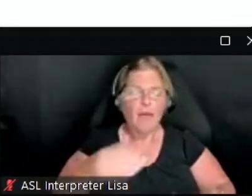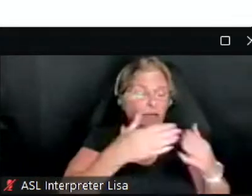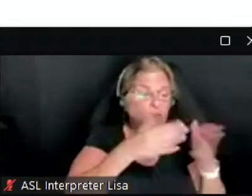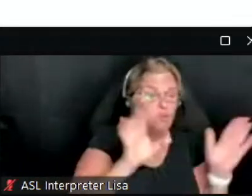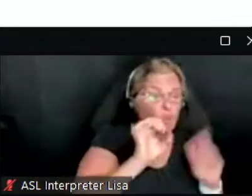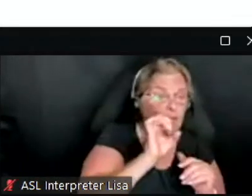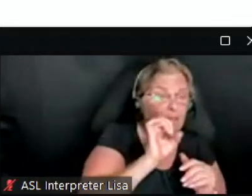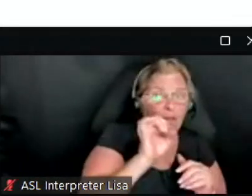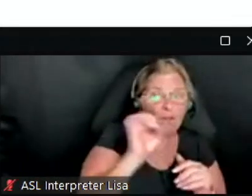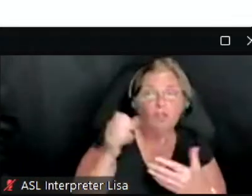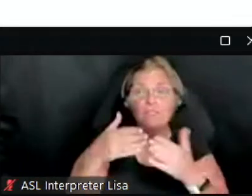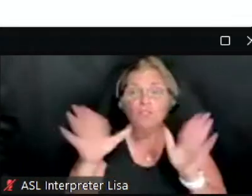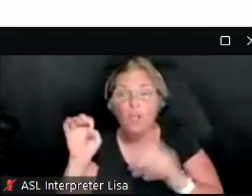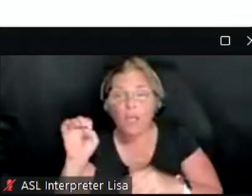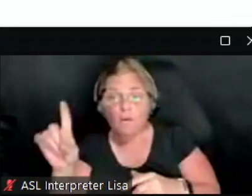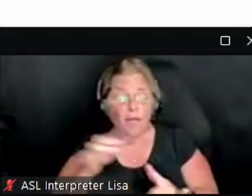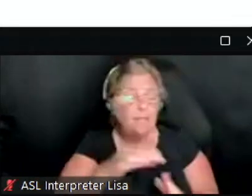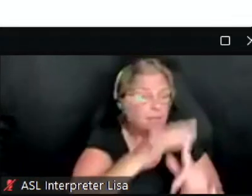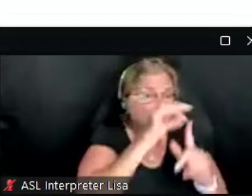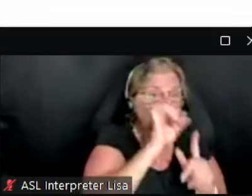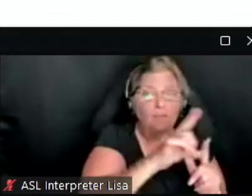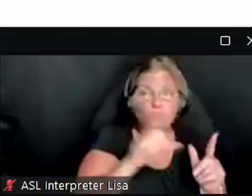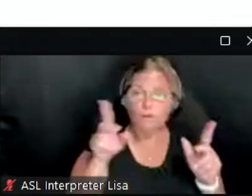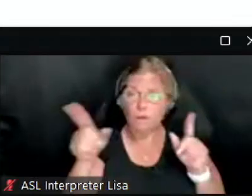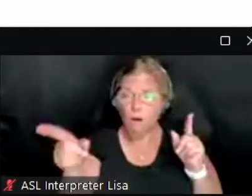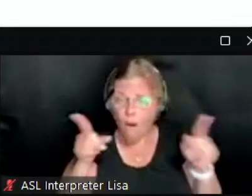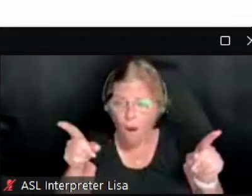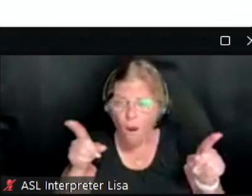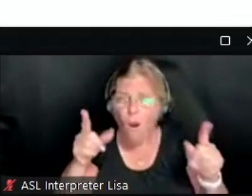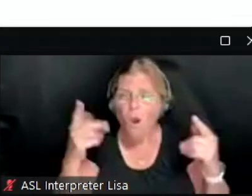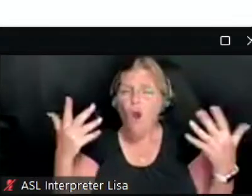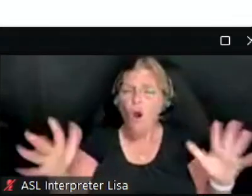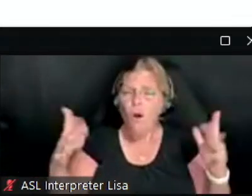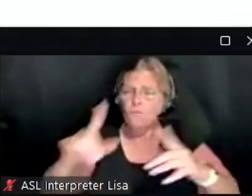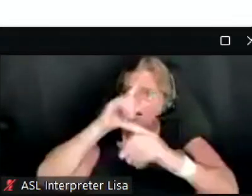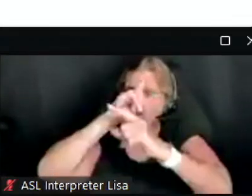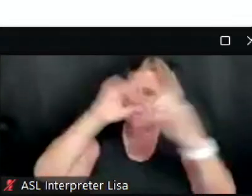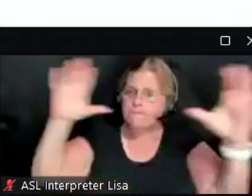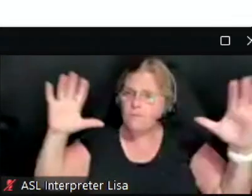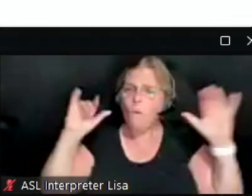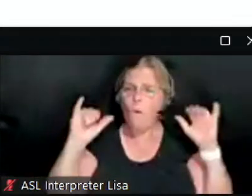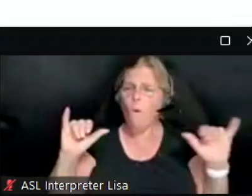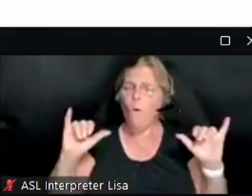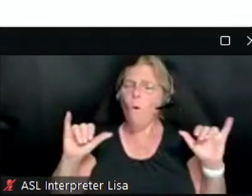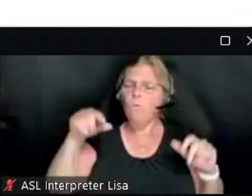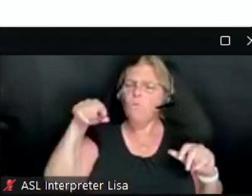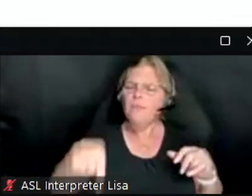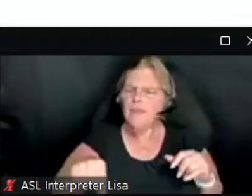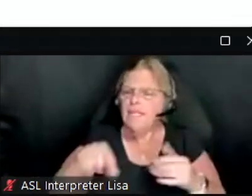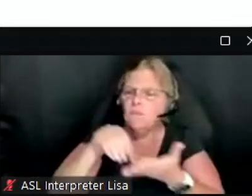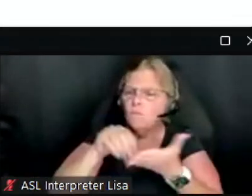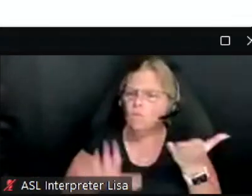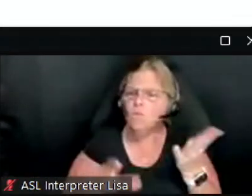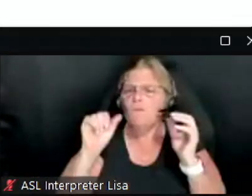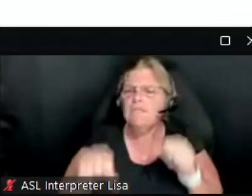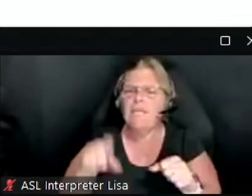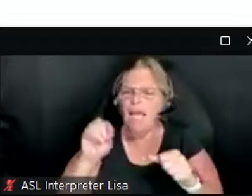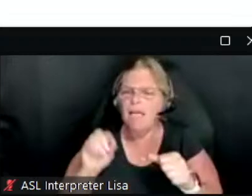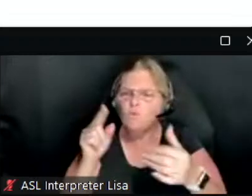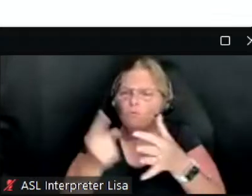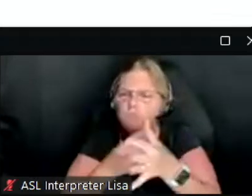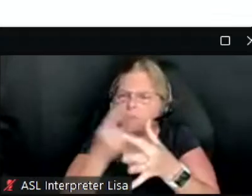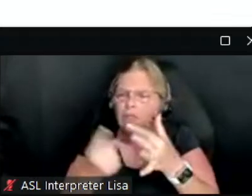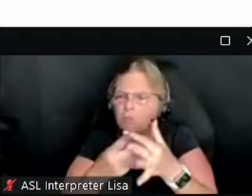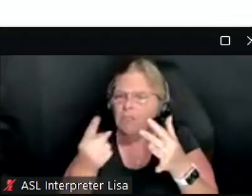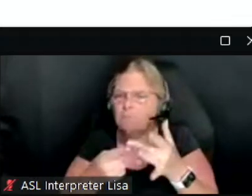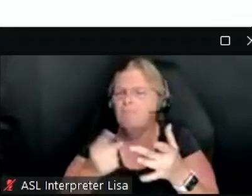special educators are seen and have in their minds like really excellent